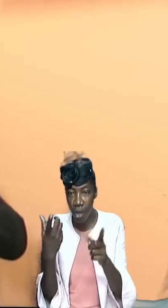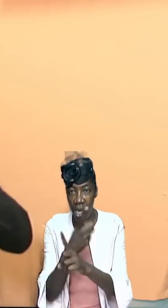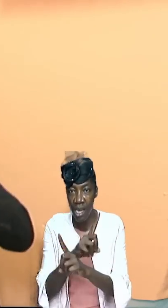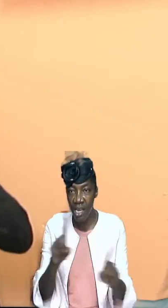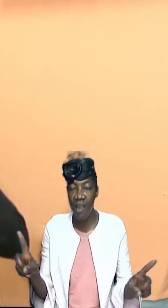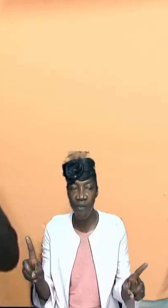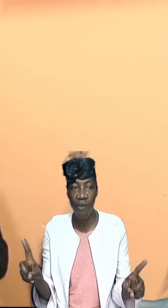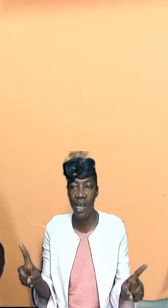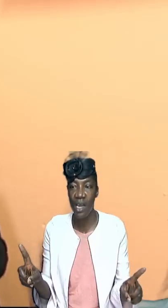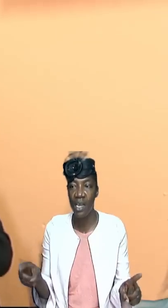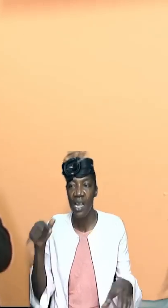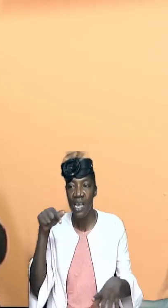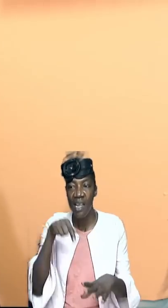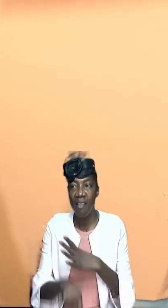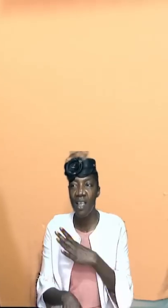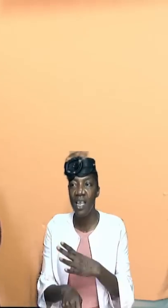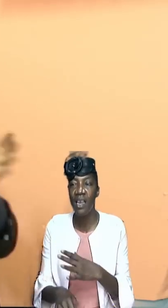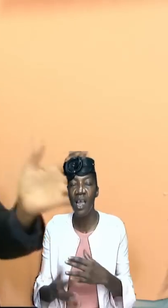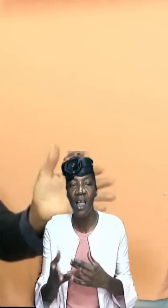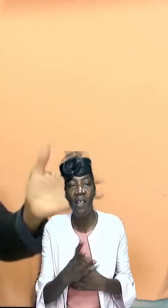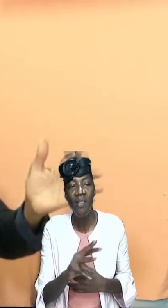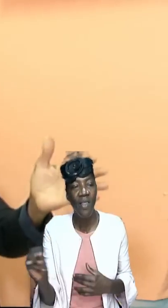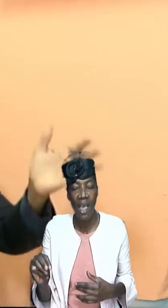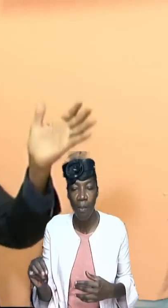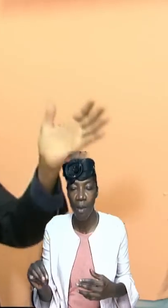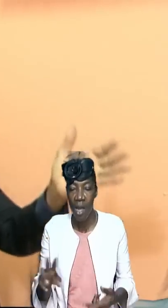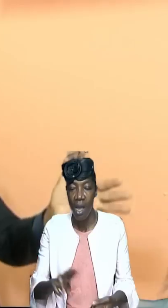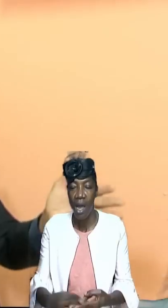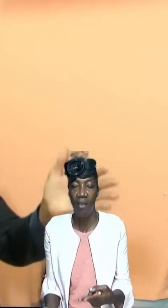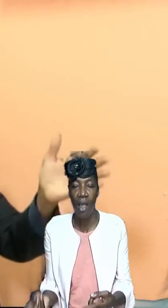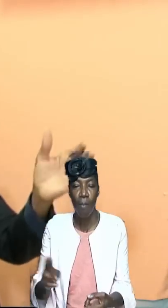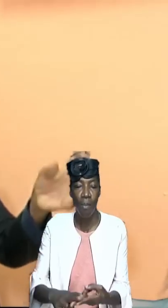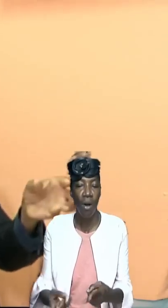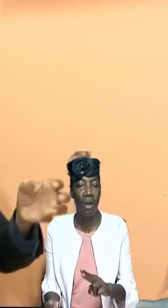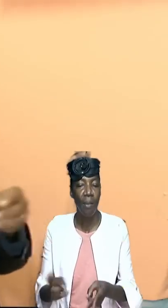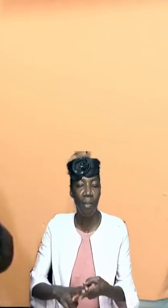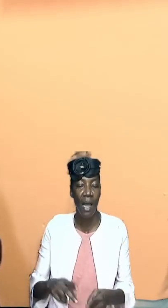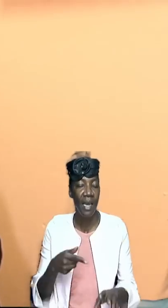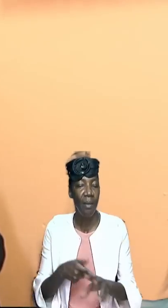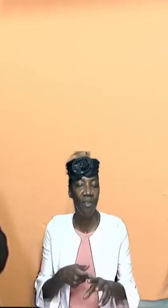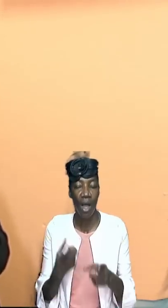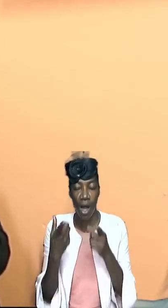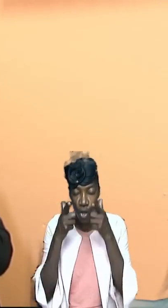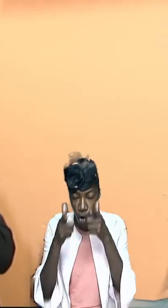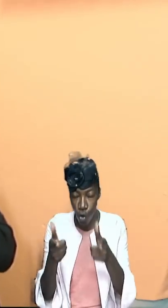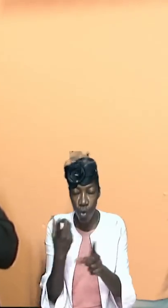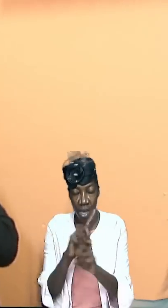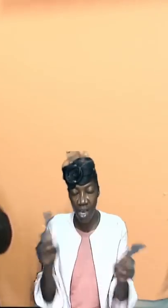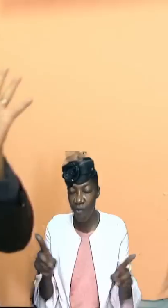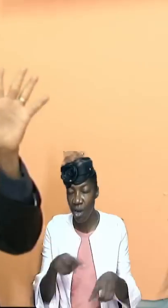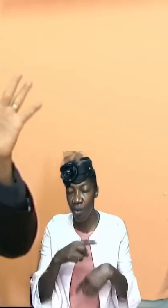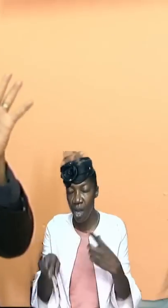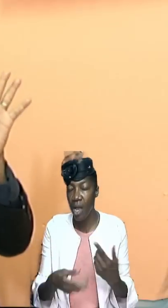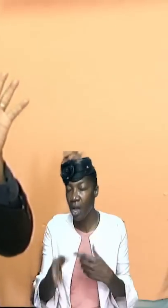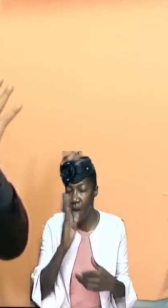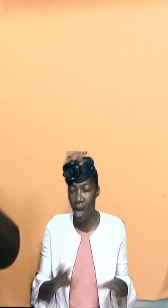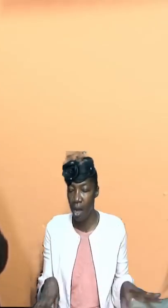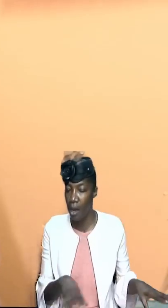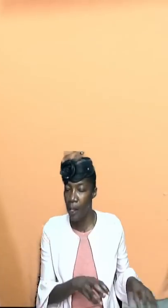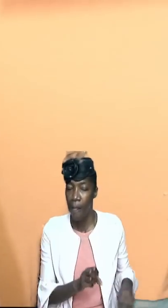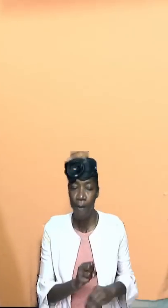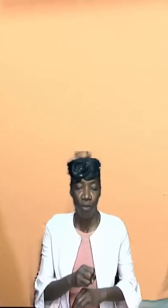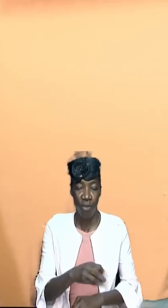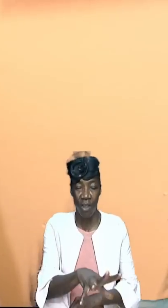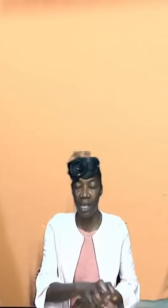diversity was in their genes. And as they multiplied, people started to look different. And when God pushed them away from Babel